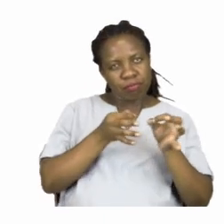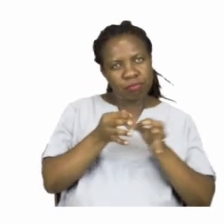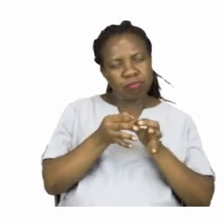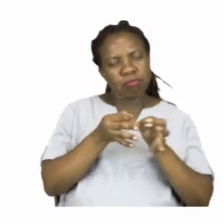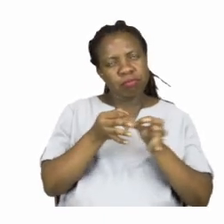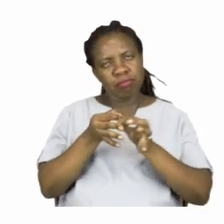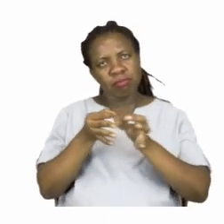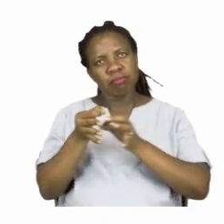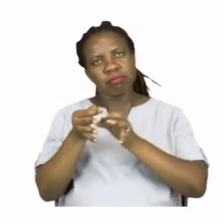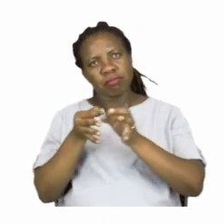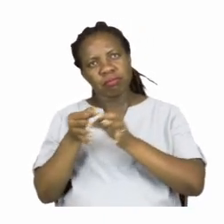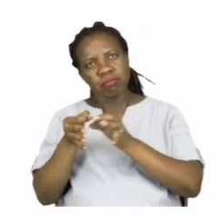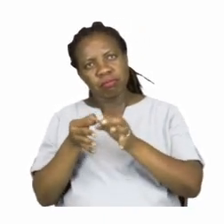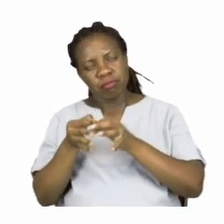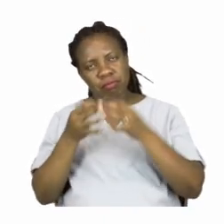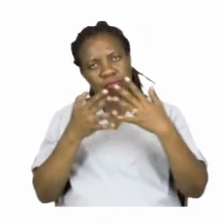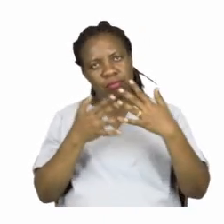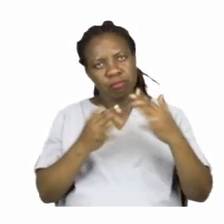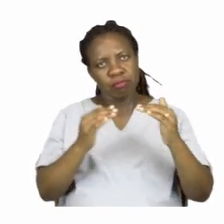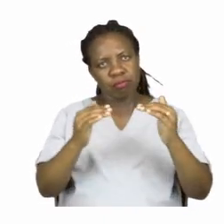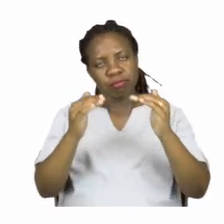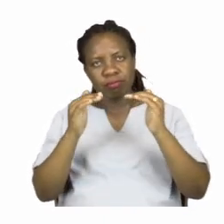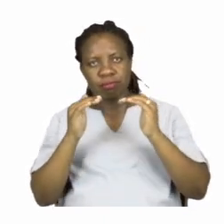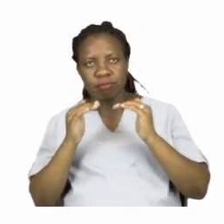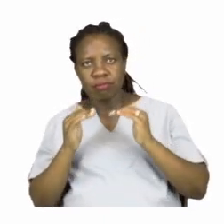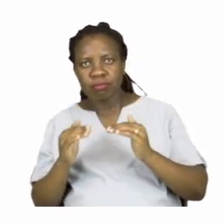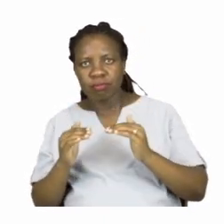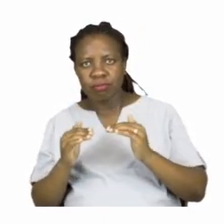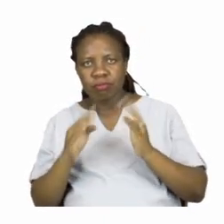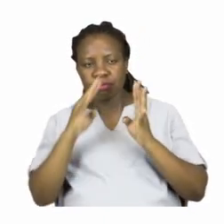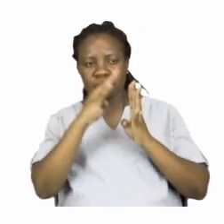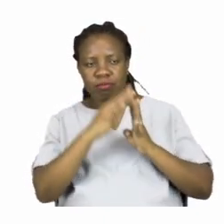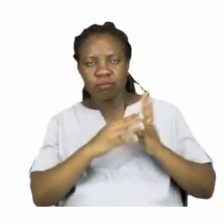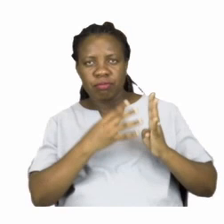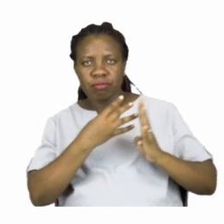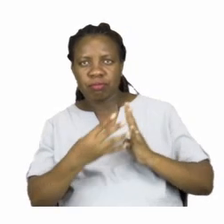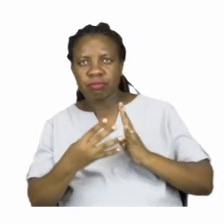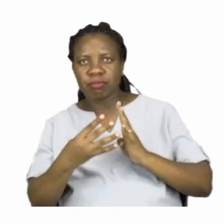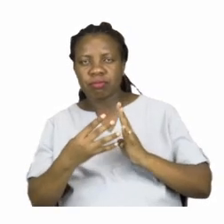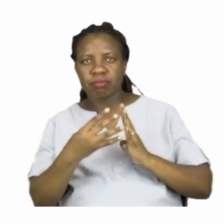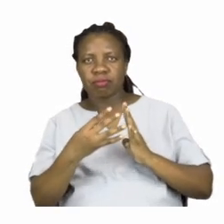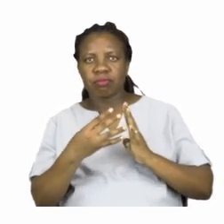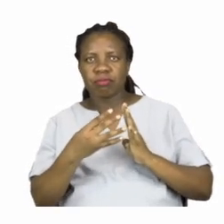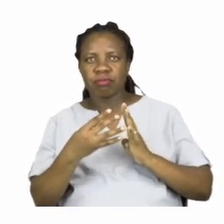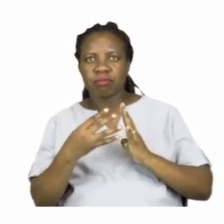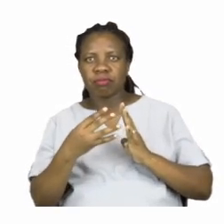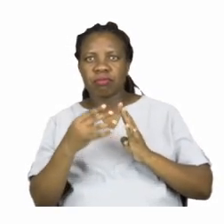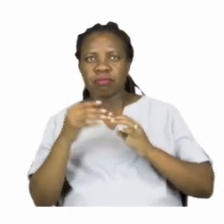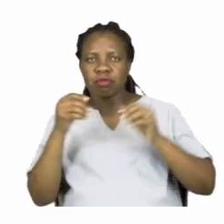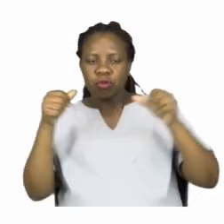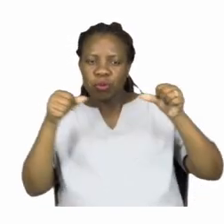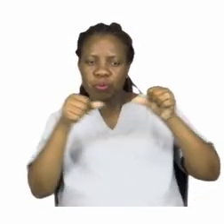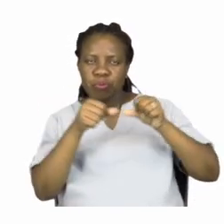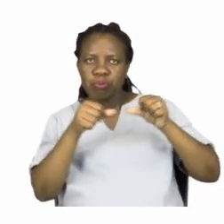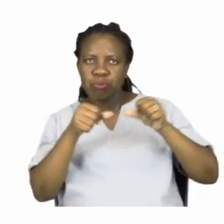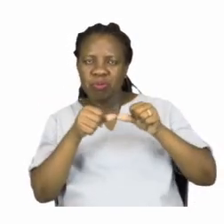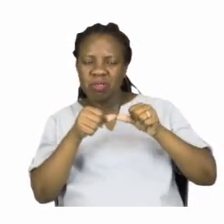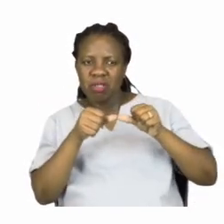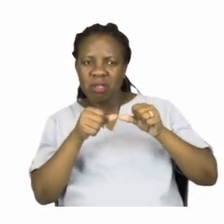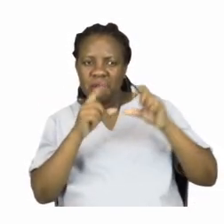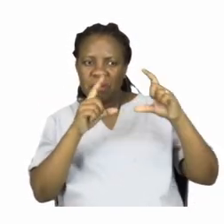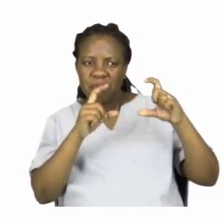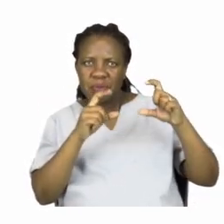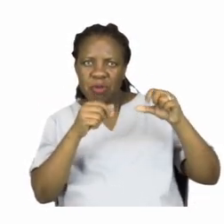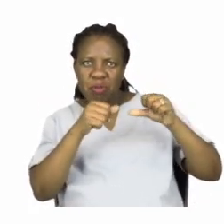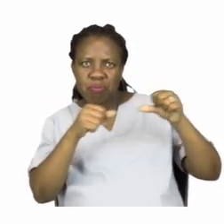in the missing spaces in the table below. You will measure the objects and then they